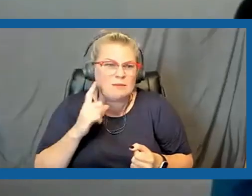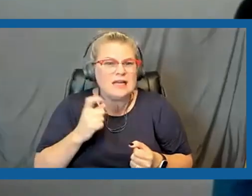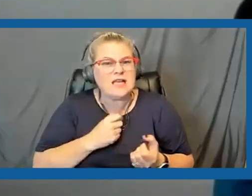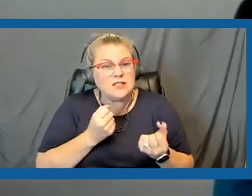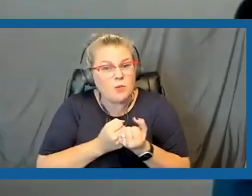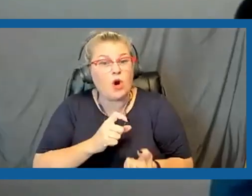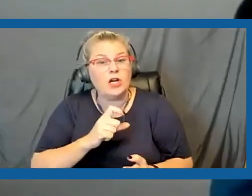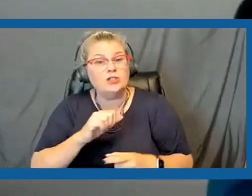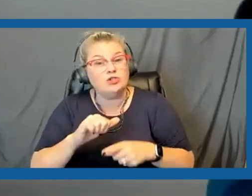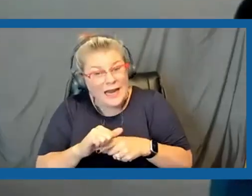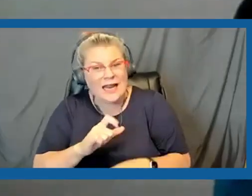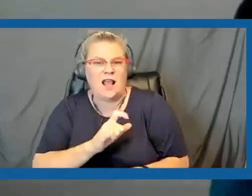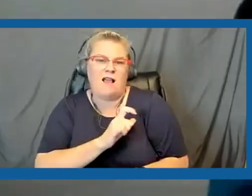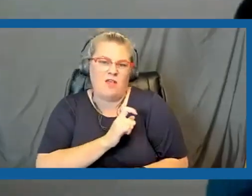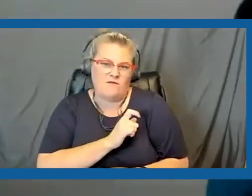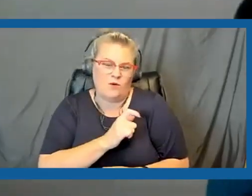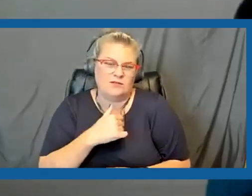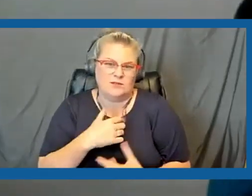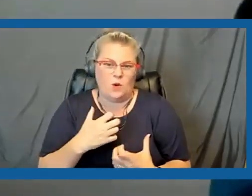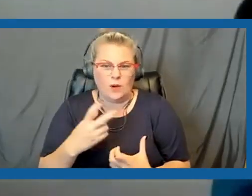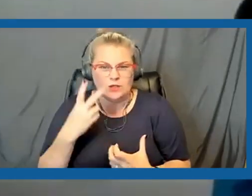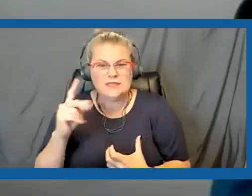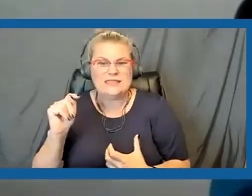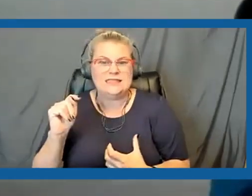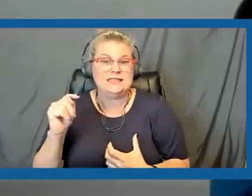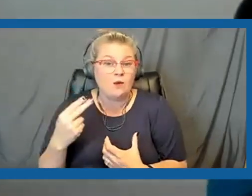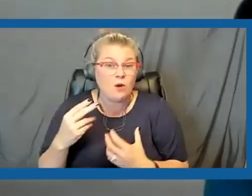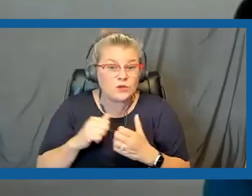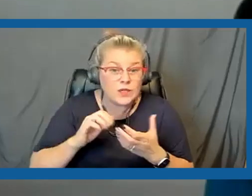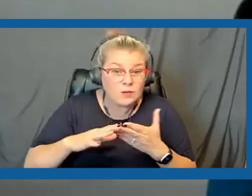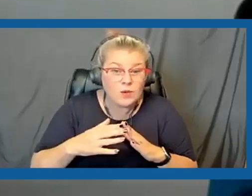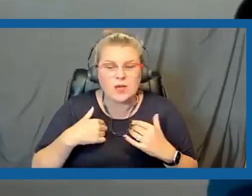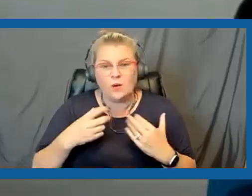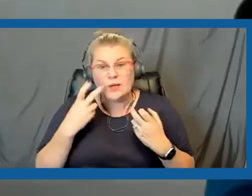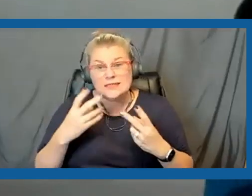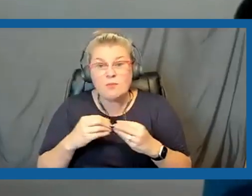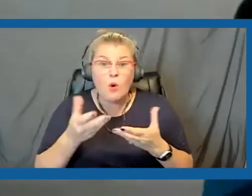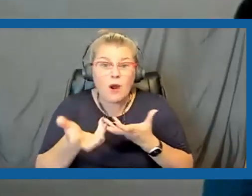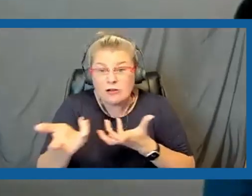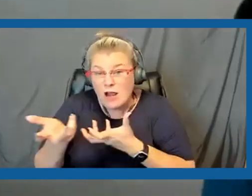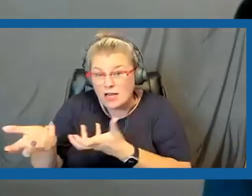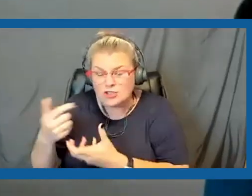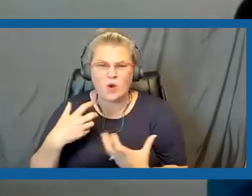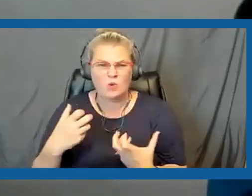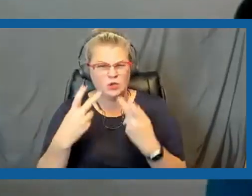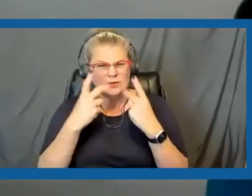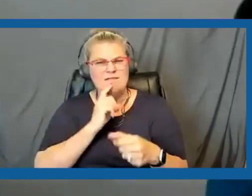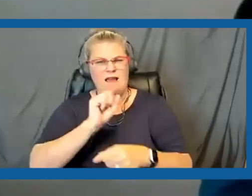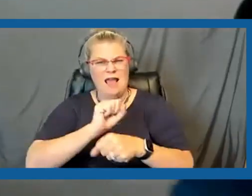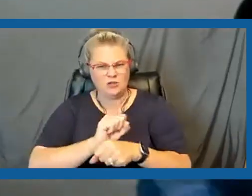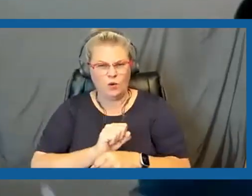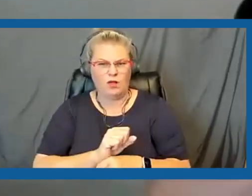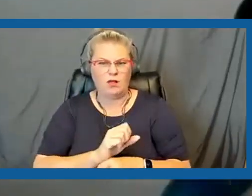law enforcement. I want to see town halls with the community. I want to see more interaction. I want to see actual community